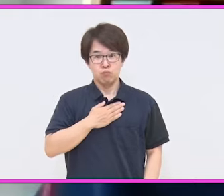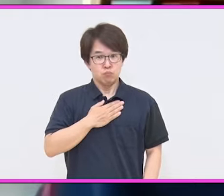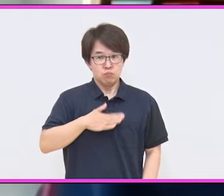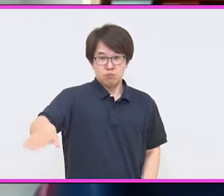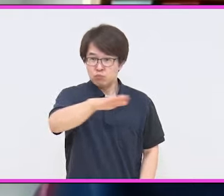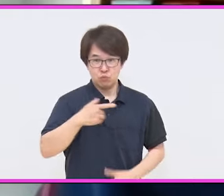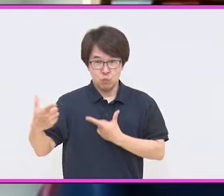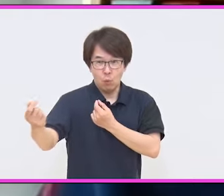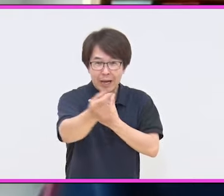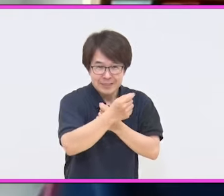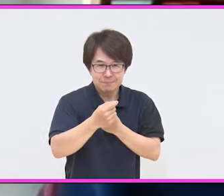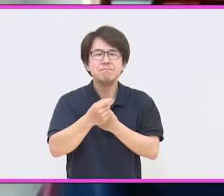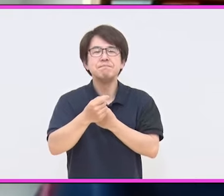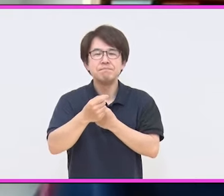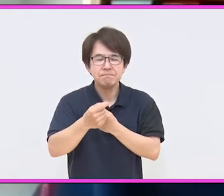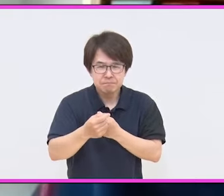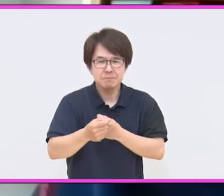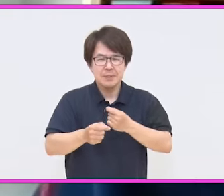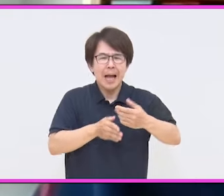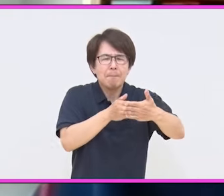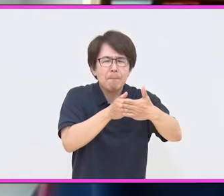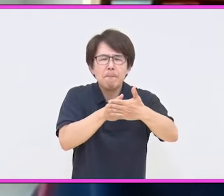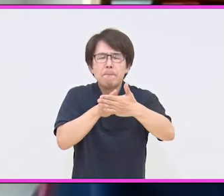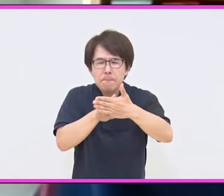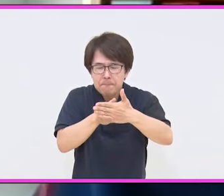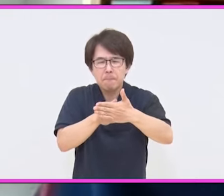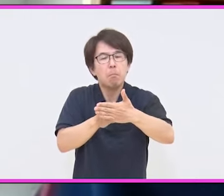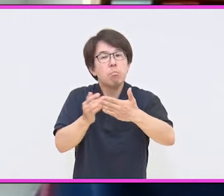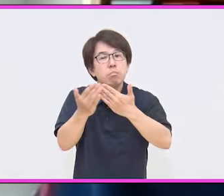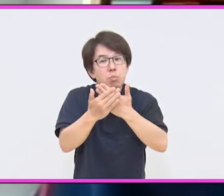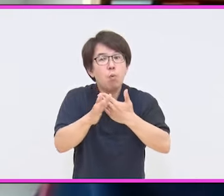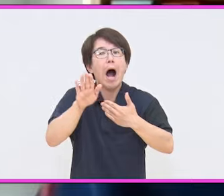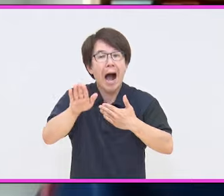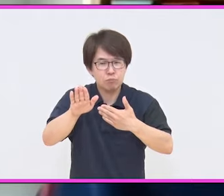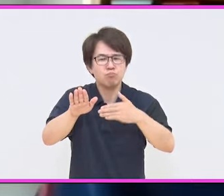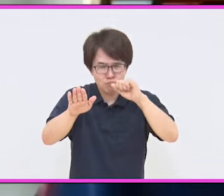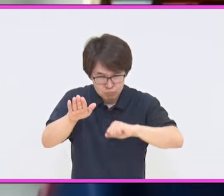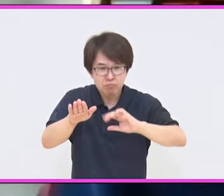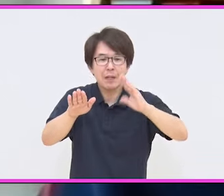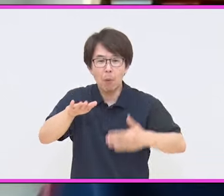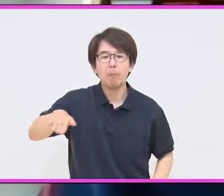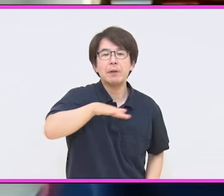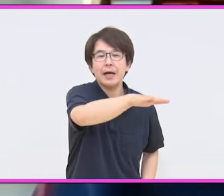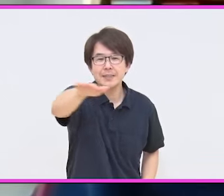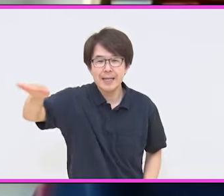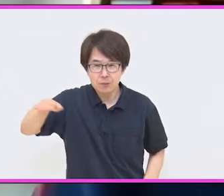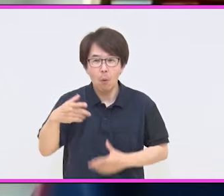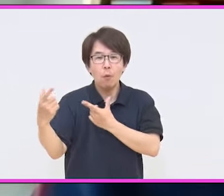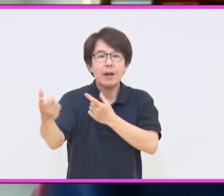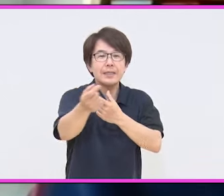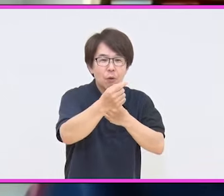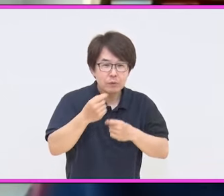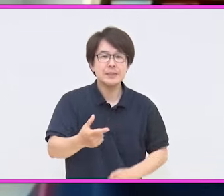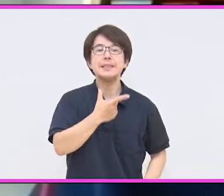don't work as well as you, and we think the same, we have the same loves,